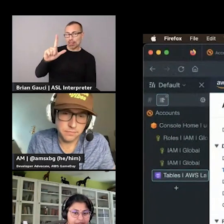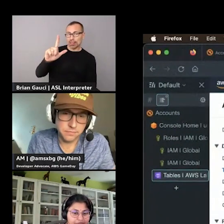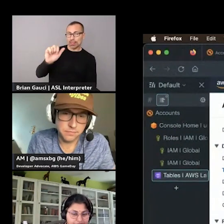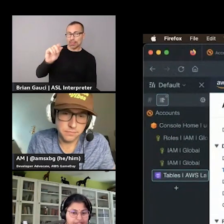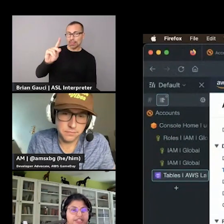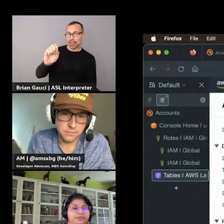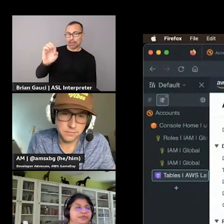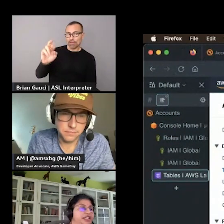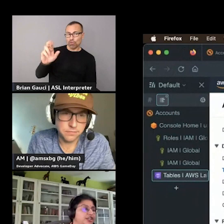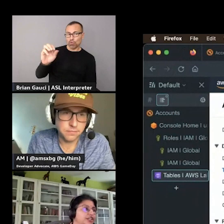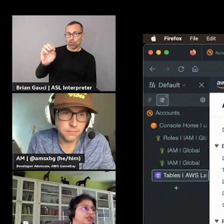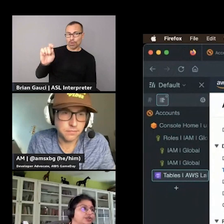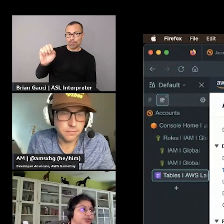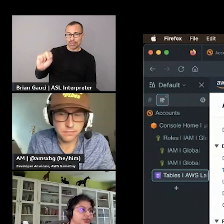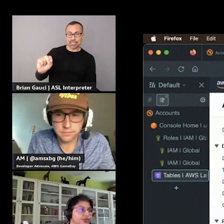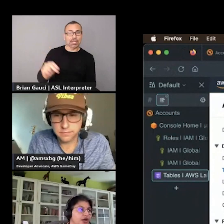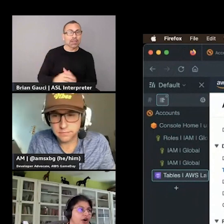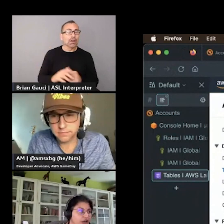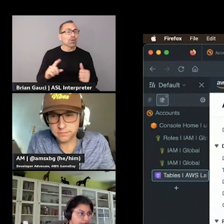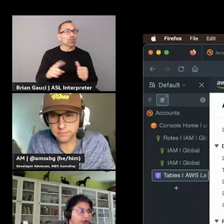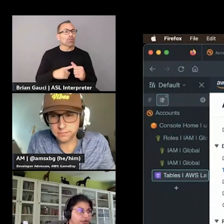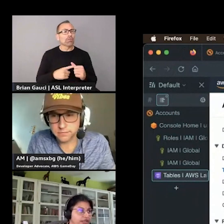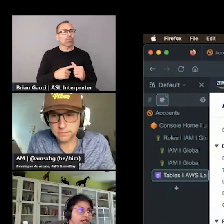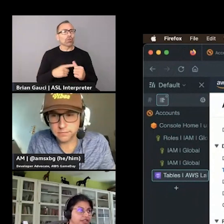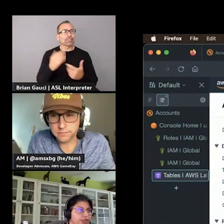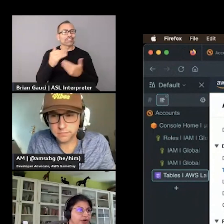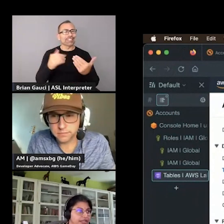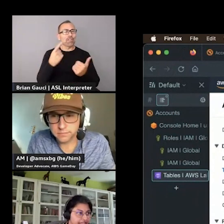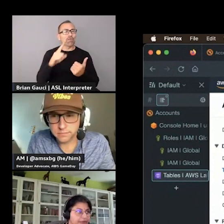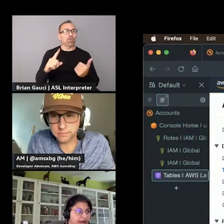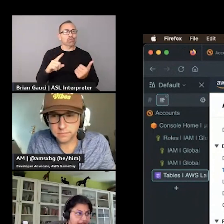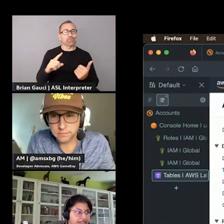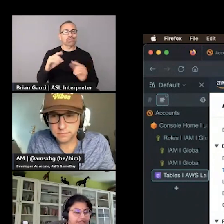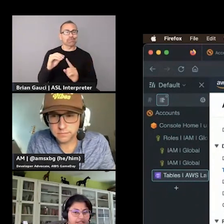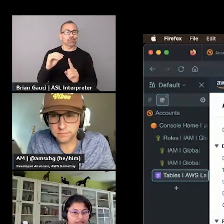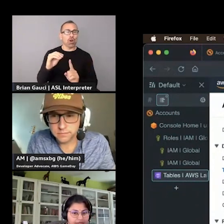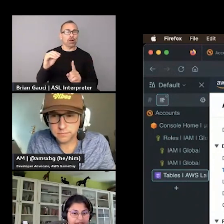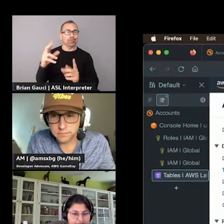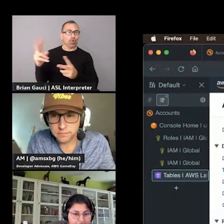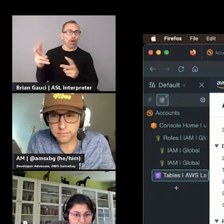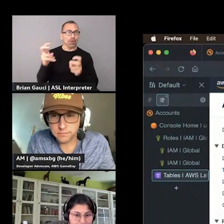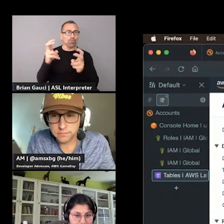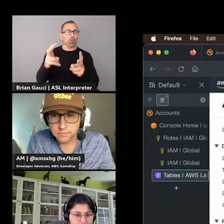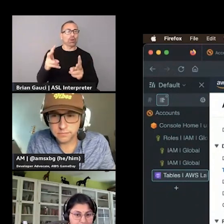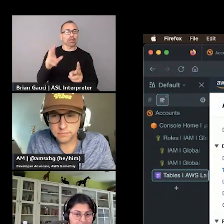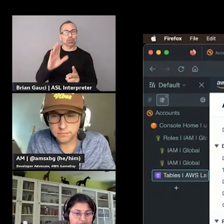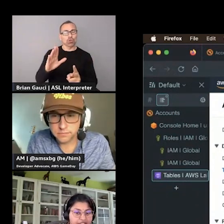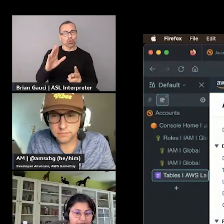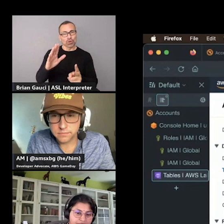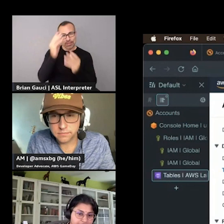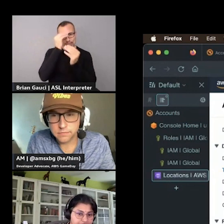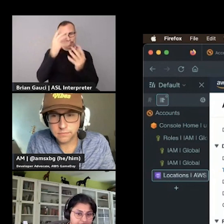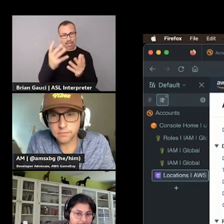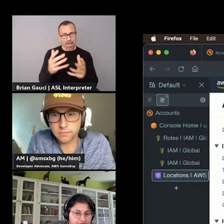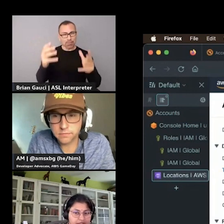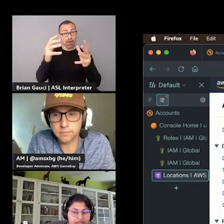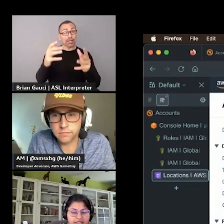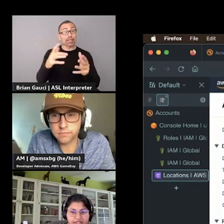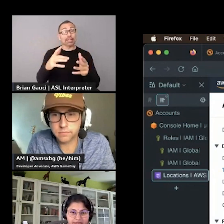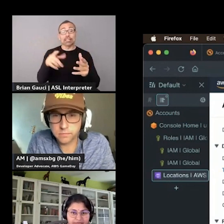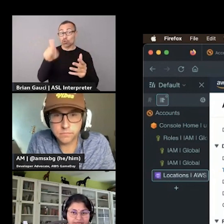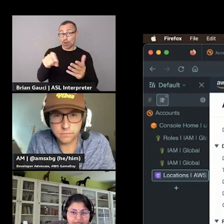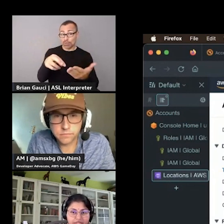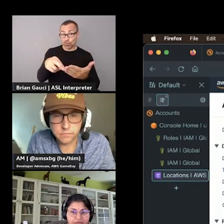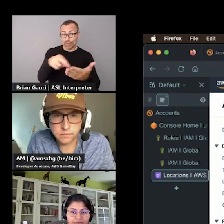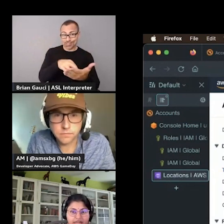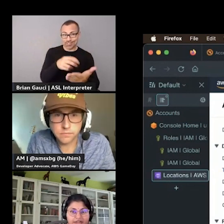And first step in order to onboard your data bucket, your data set location, is to register it